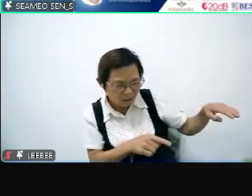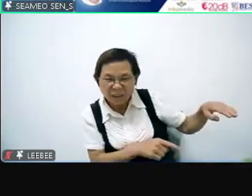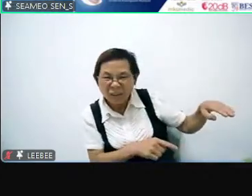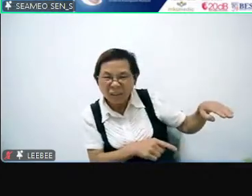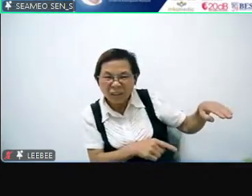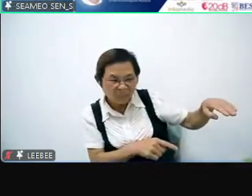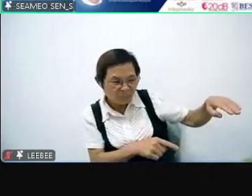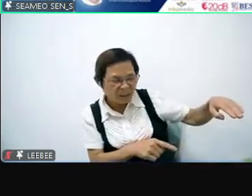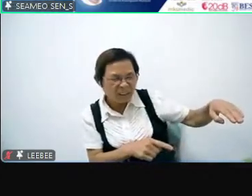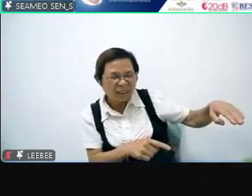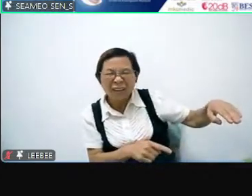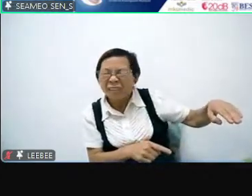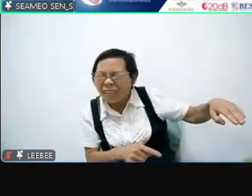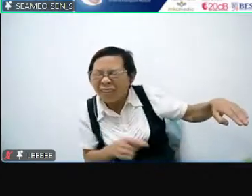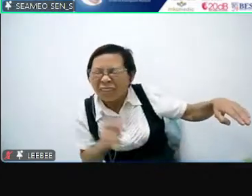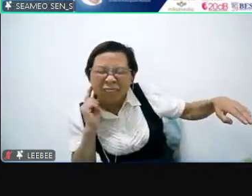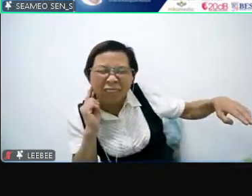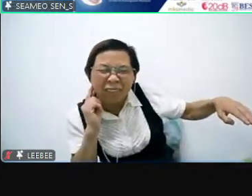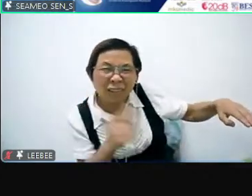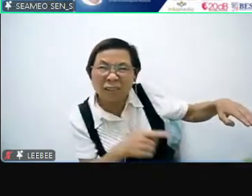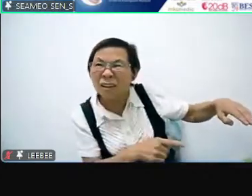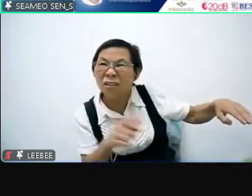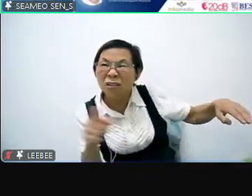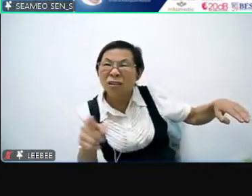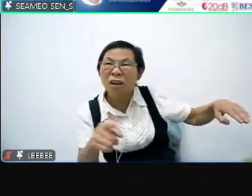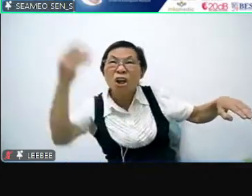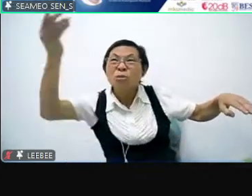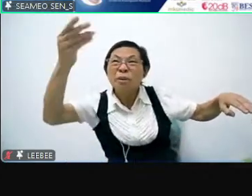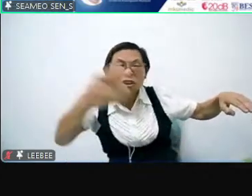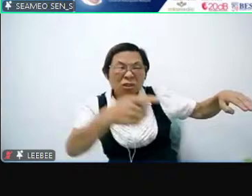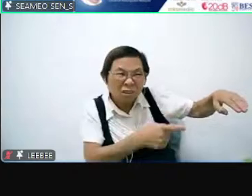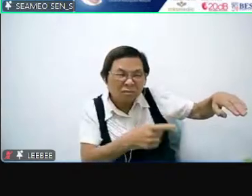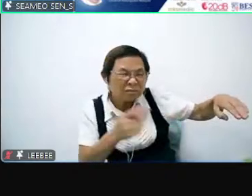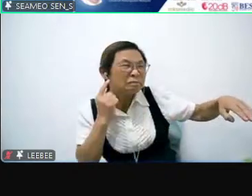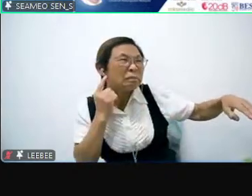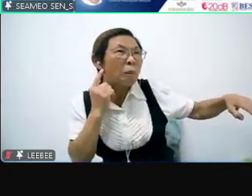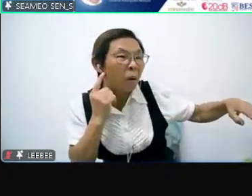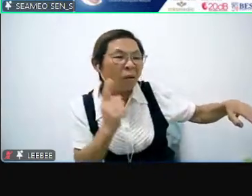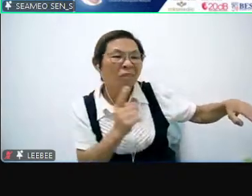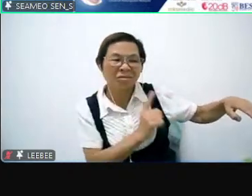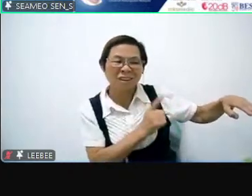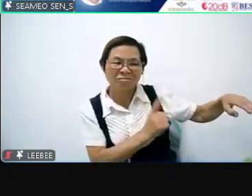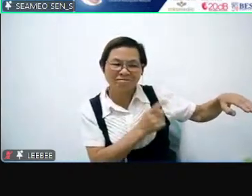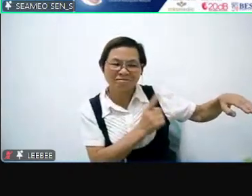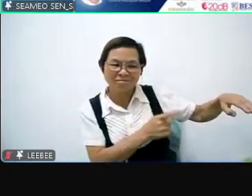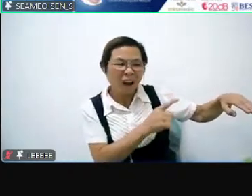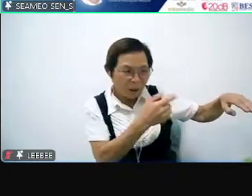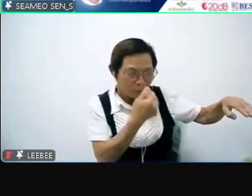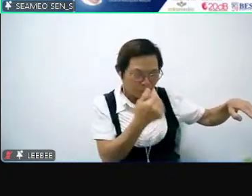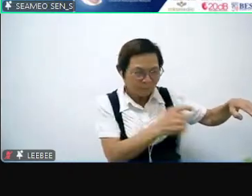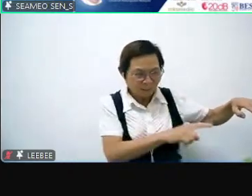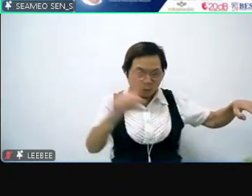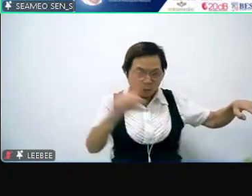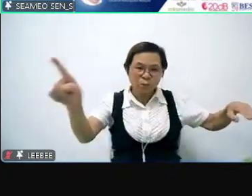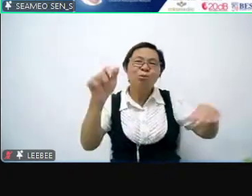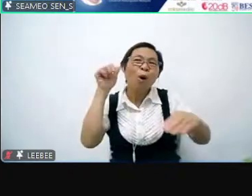constantly struggles to hear or understand speech, that might be the sign to refer for a hearing assessment.